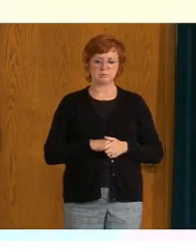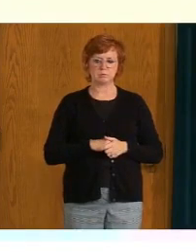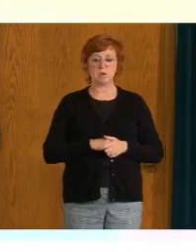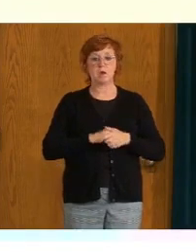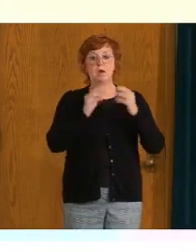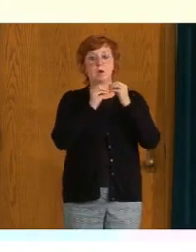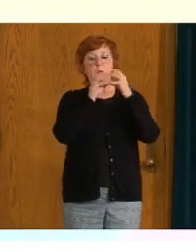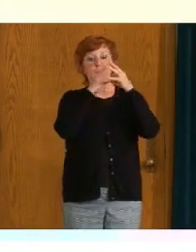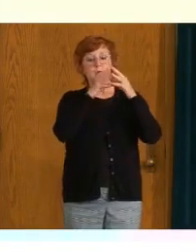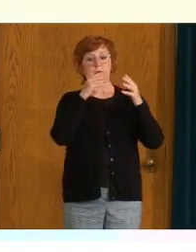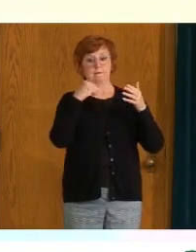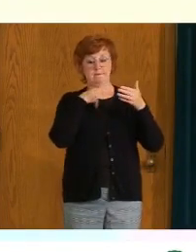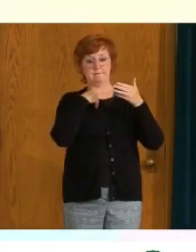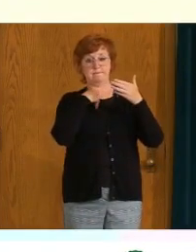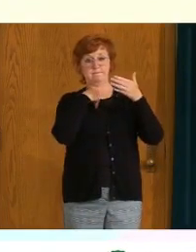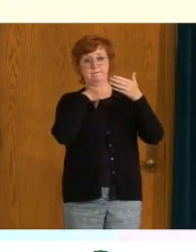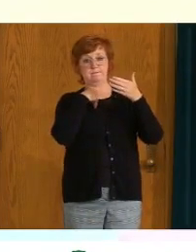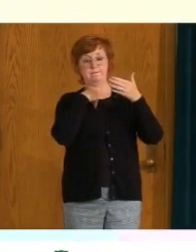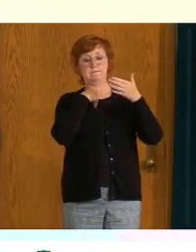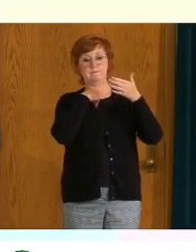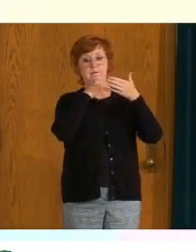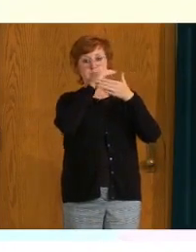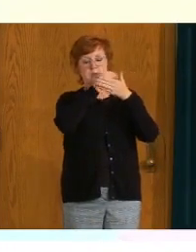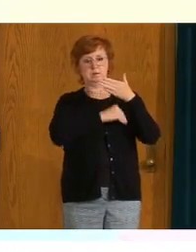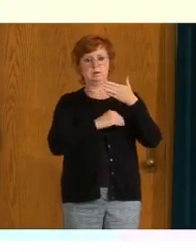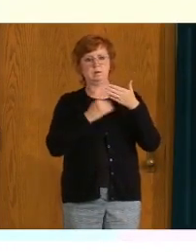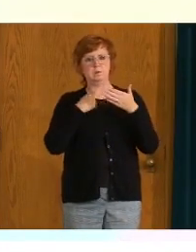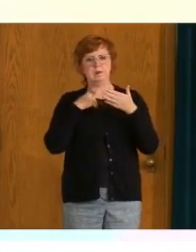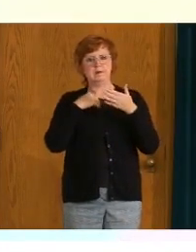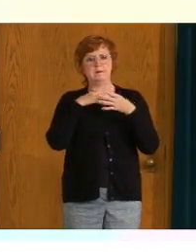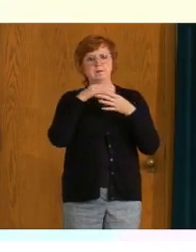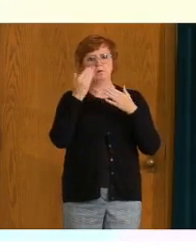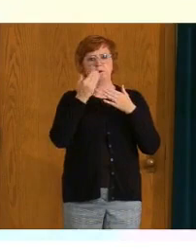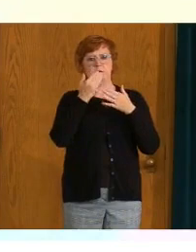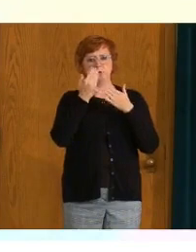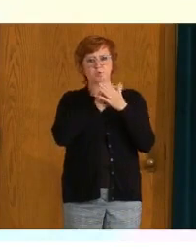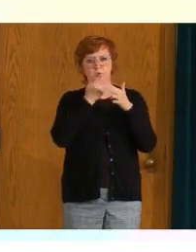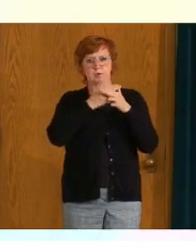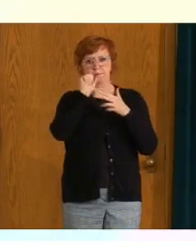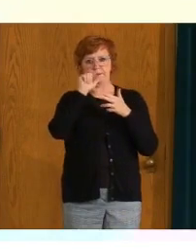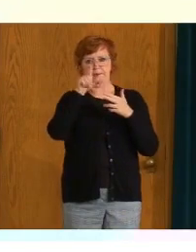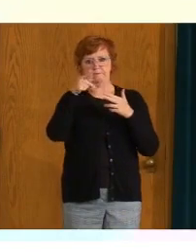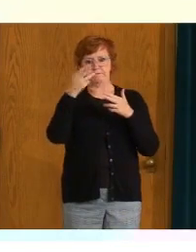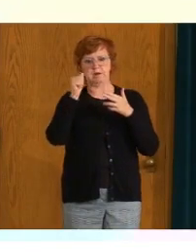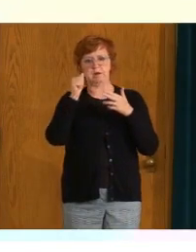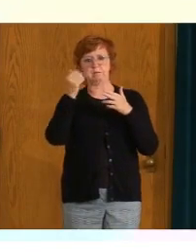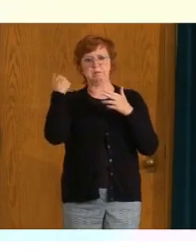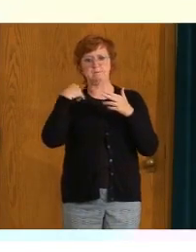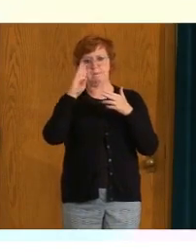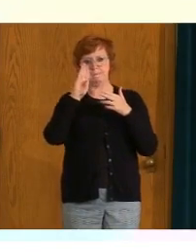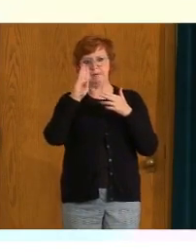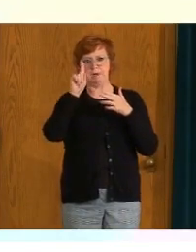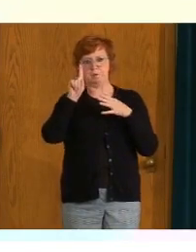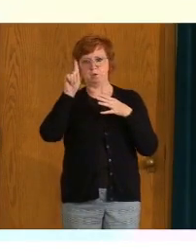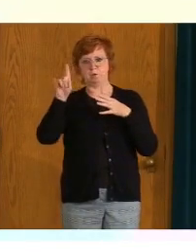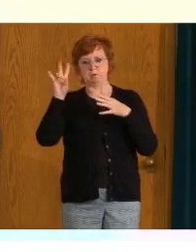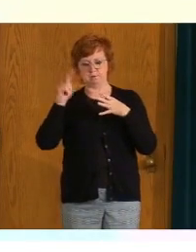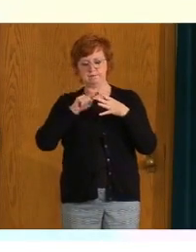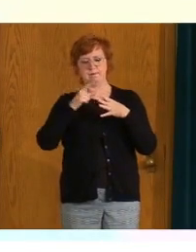that, while Alpha, which was B117 first identified in the UK, is now the predominant